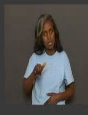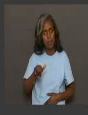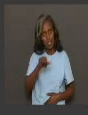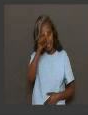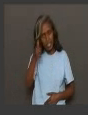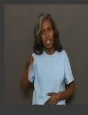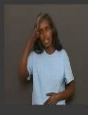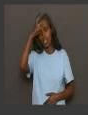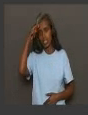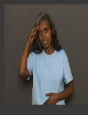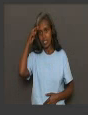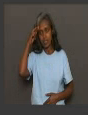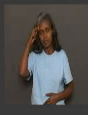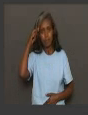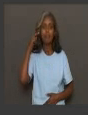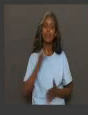any case.